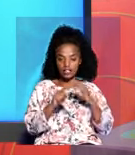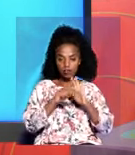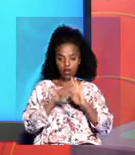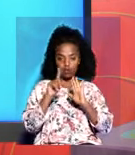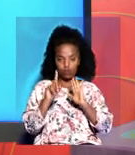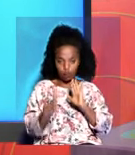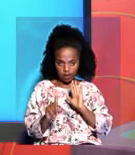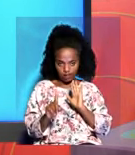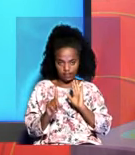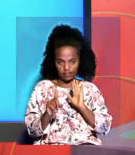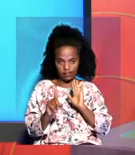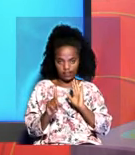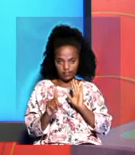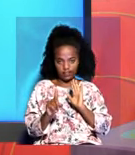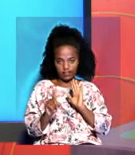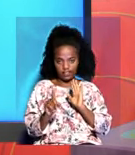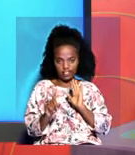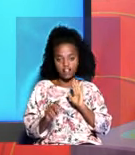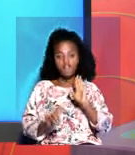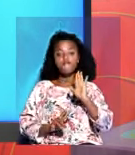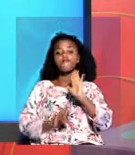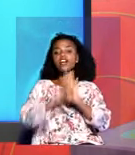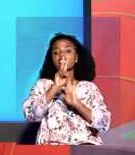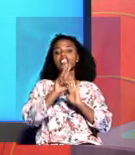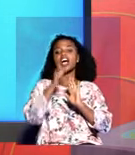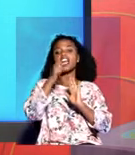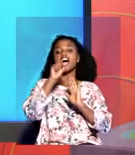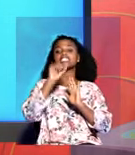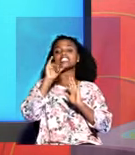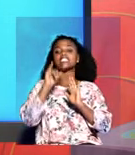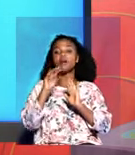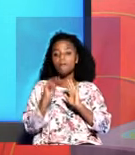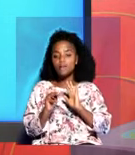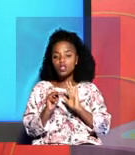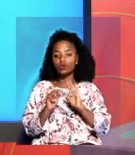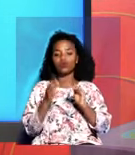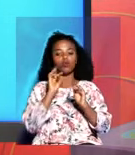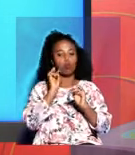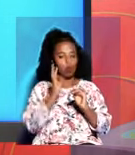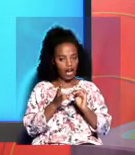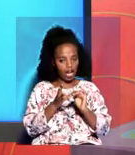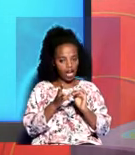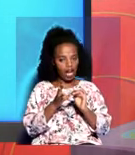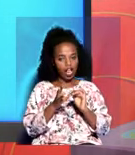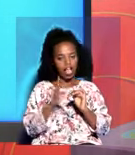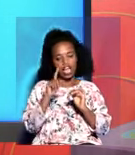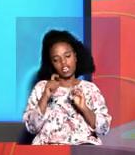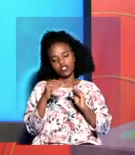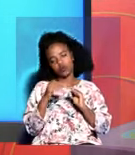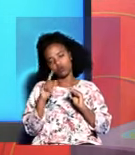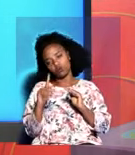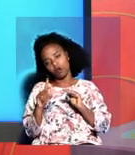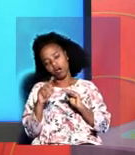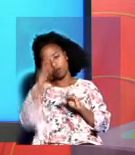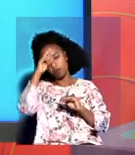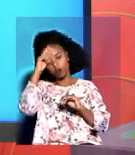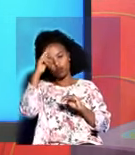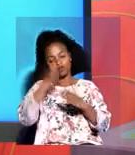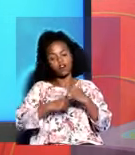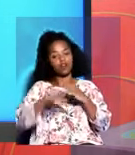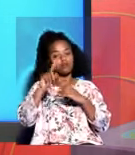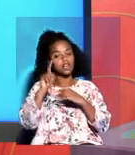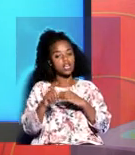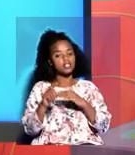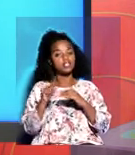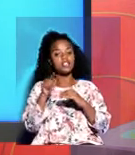1, the vertical asymptote for this expression will be this x equals to 1, because the value of x